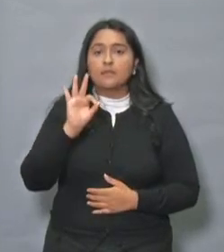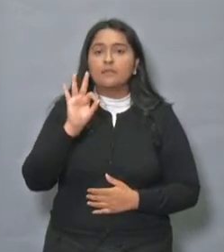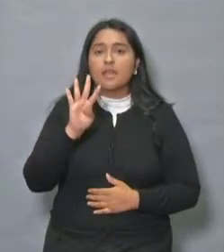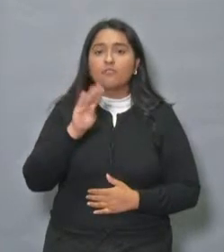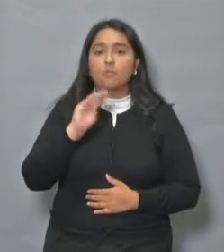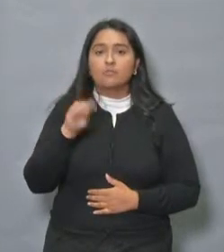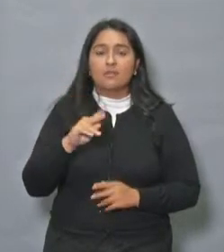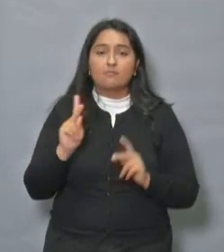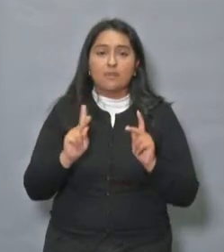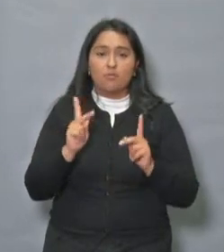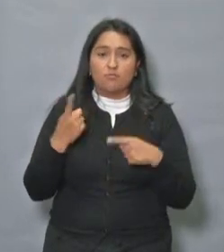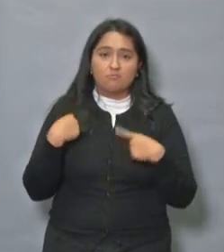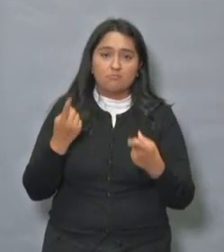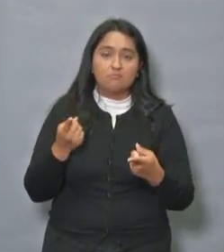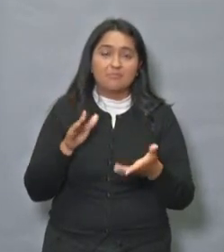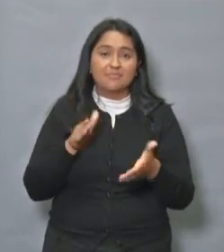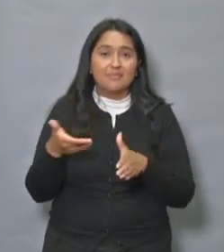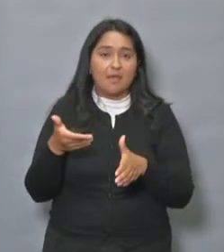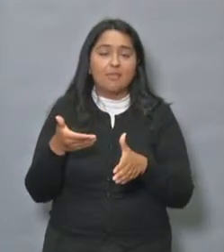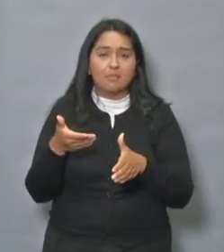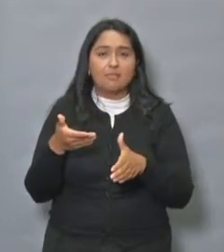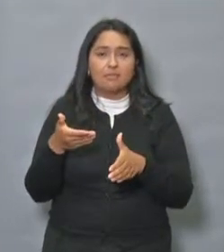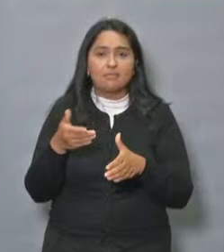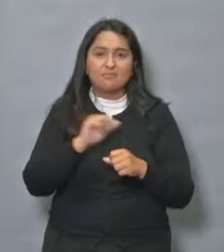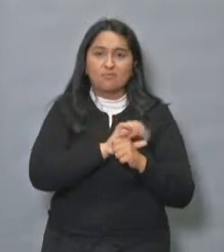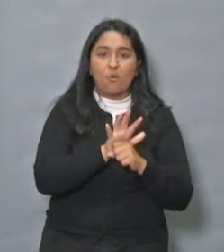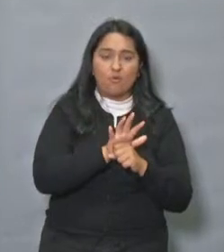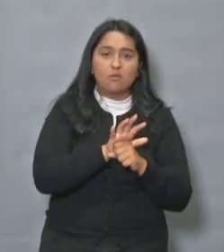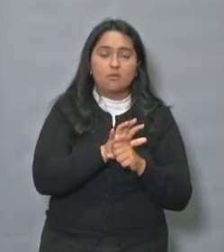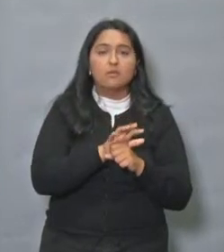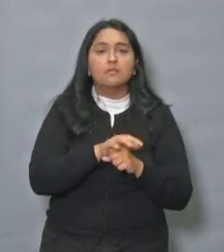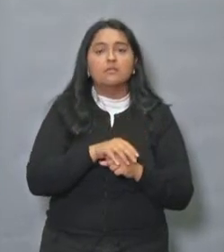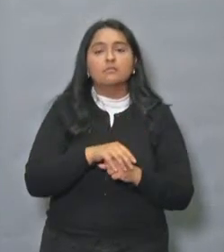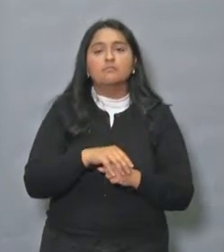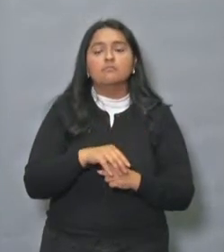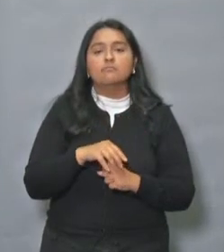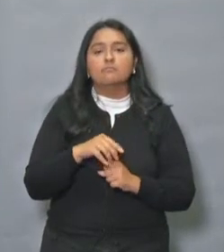94% de las personas que fallecieron por causas de COVID-19